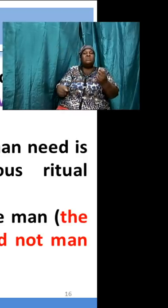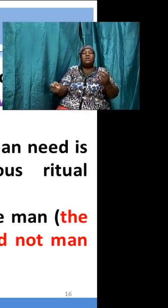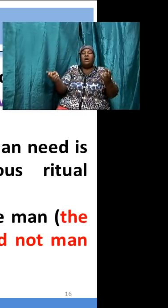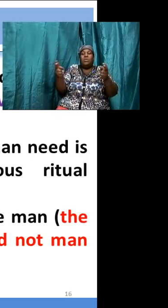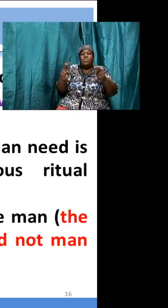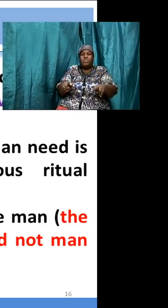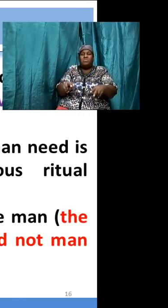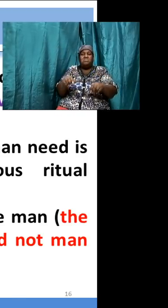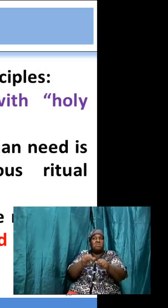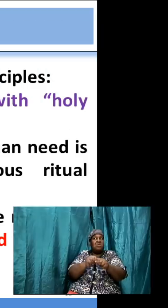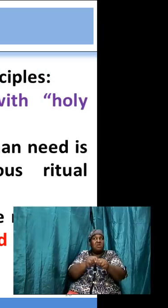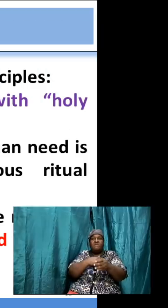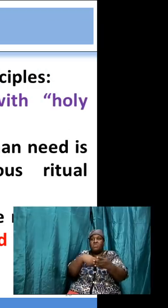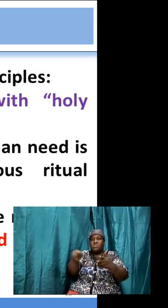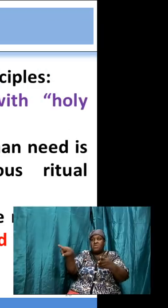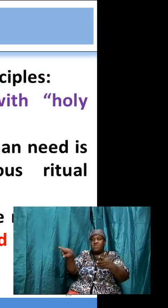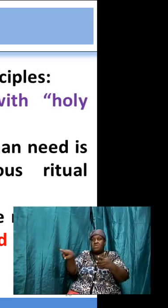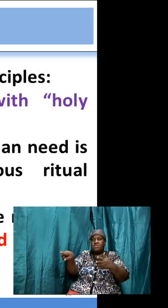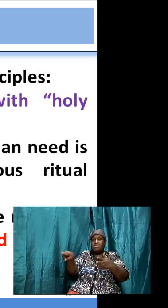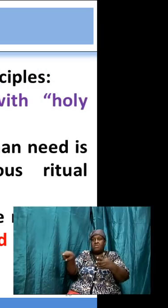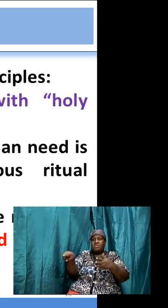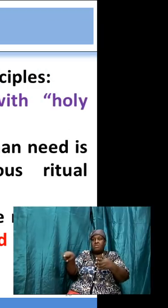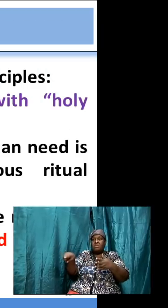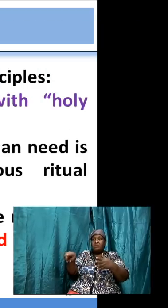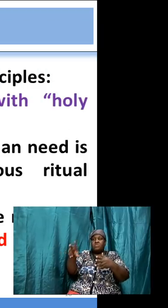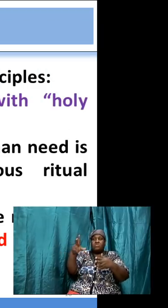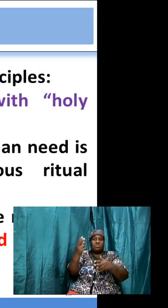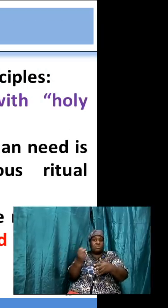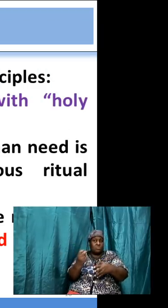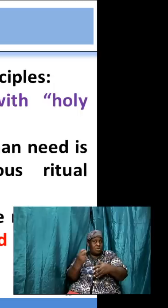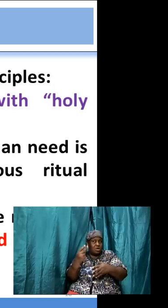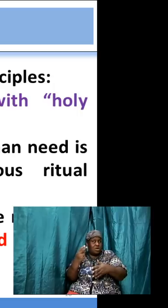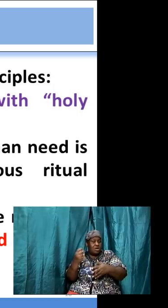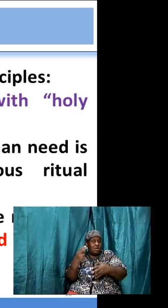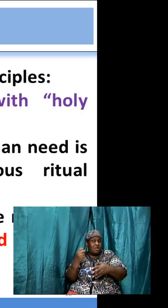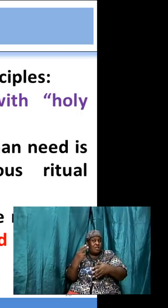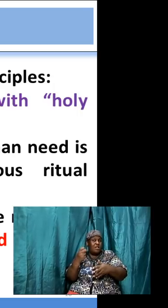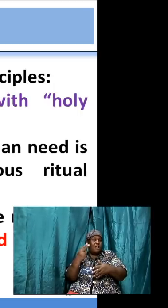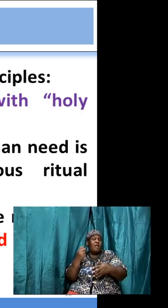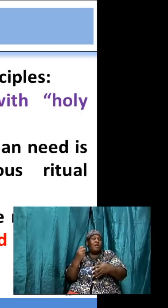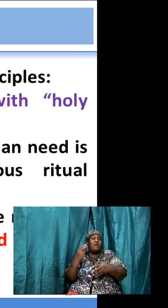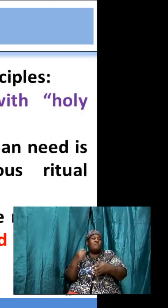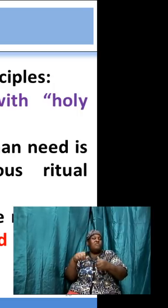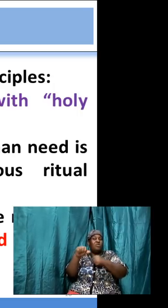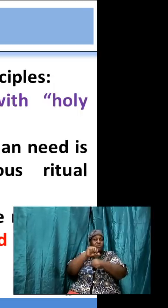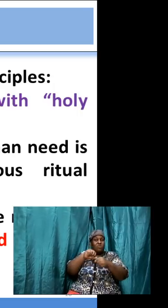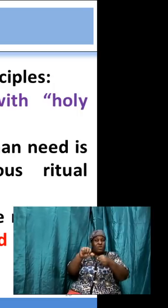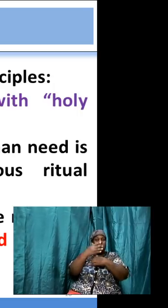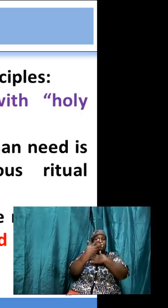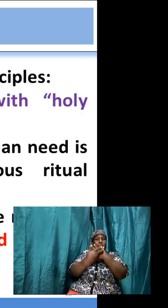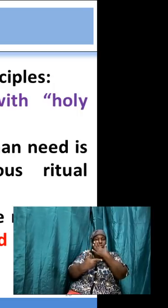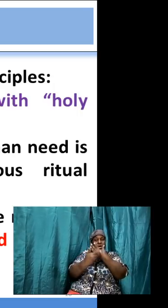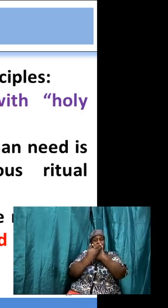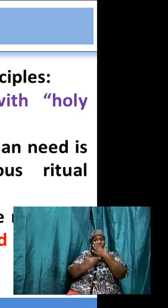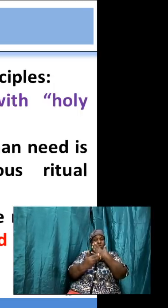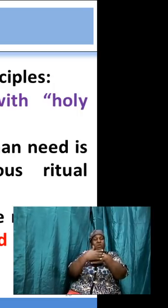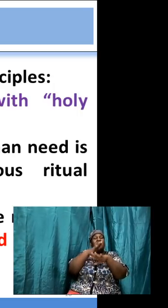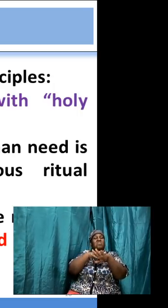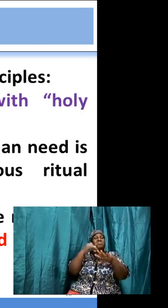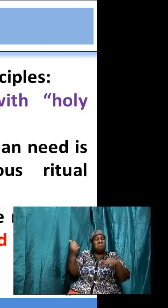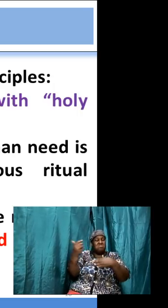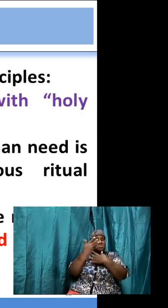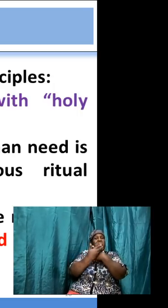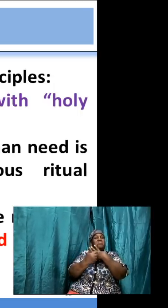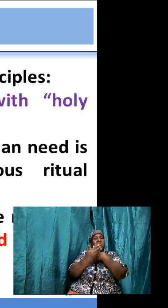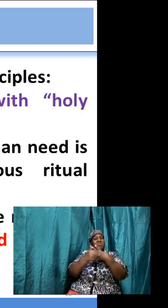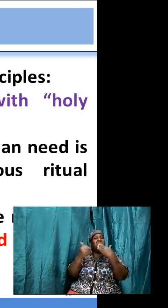every week they would have 12 consecrated bread that were calling they were called the bread of presence and they